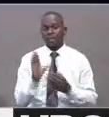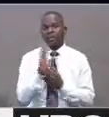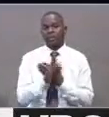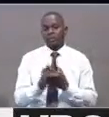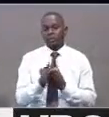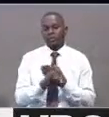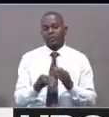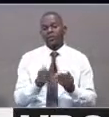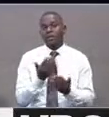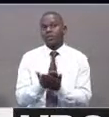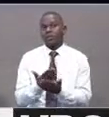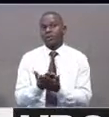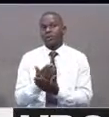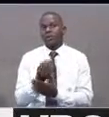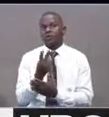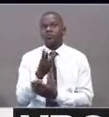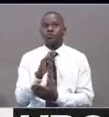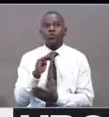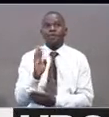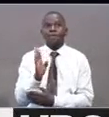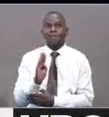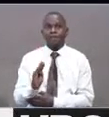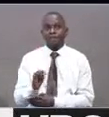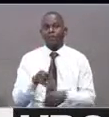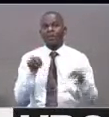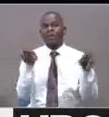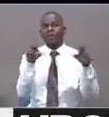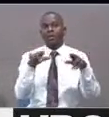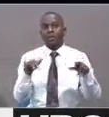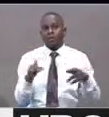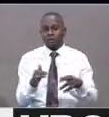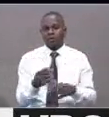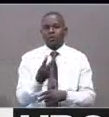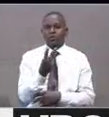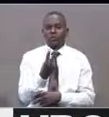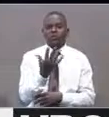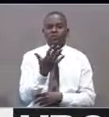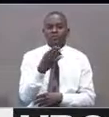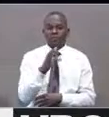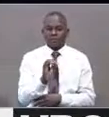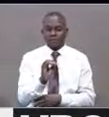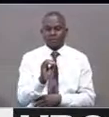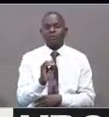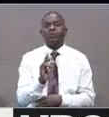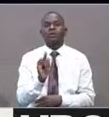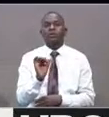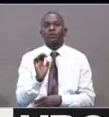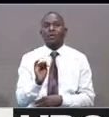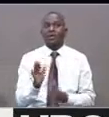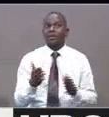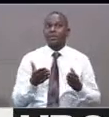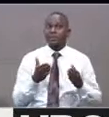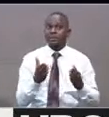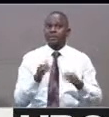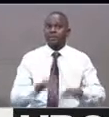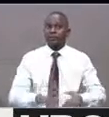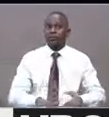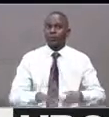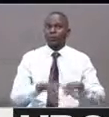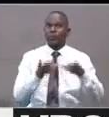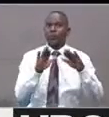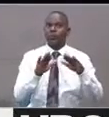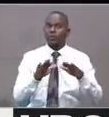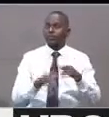is now seeking for more than 2 billion shillings to rehabilitate more than 250 kilometers of roads that have been ravaged by the